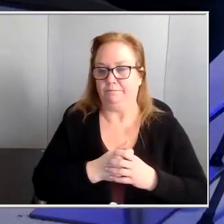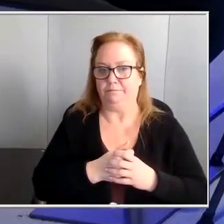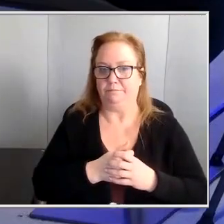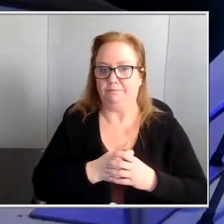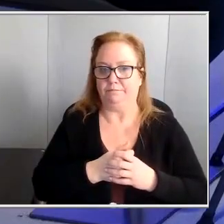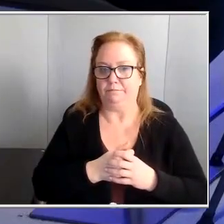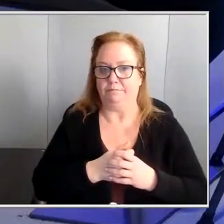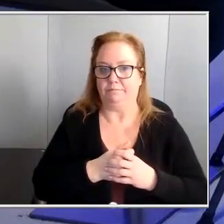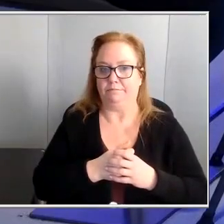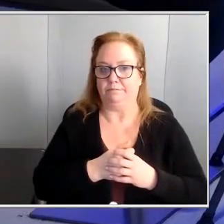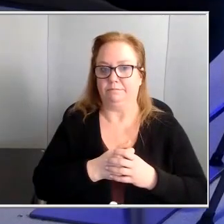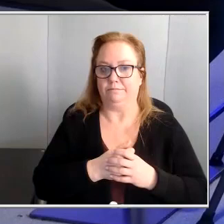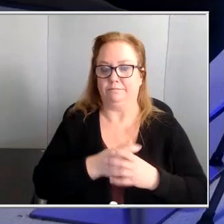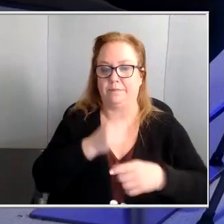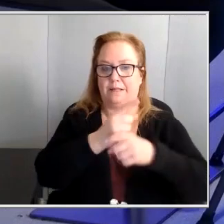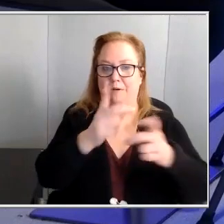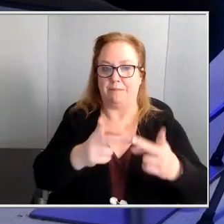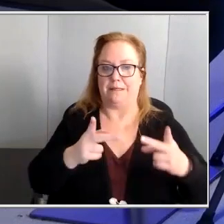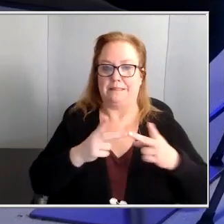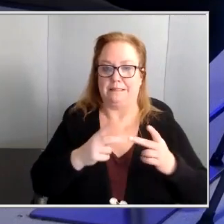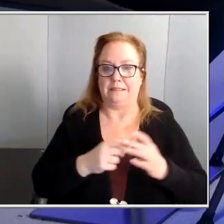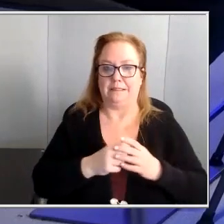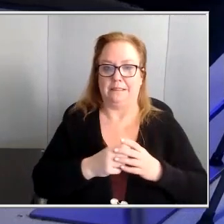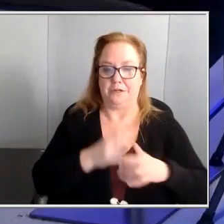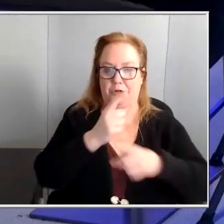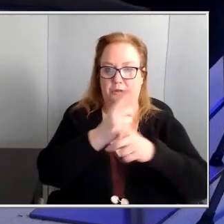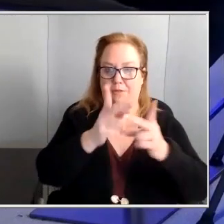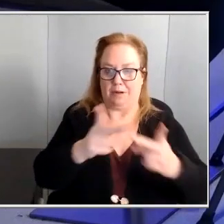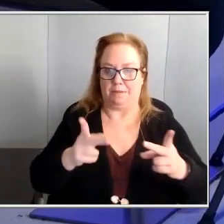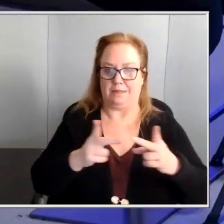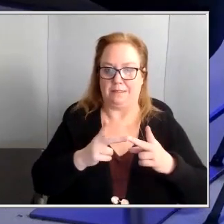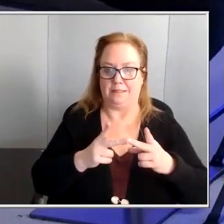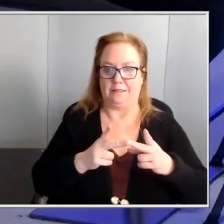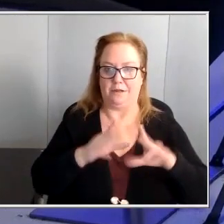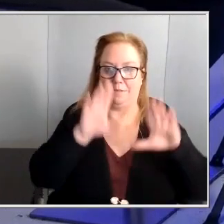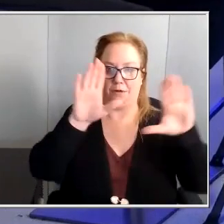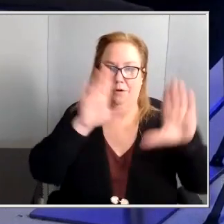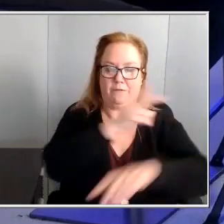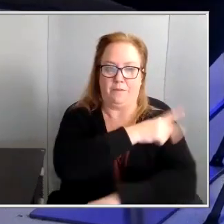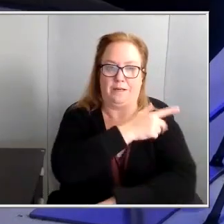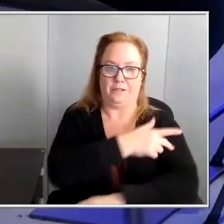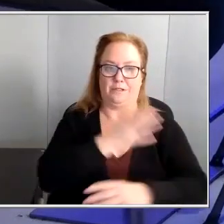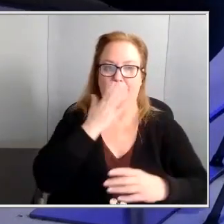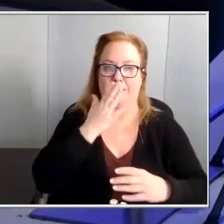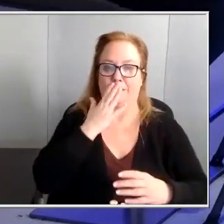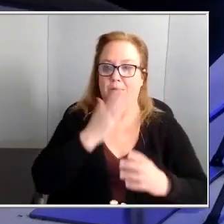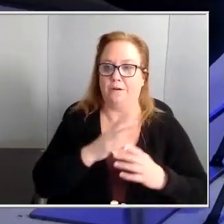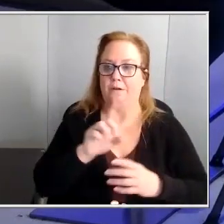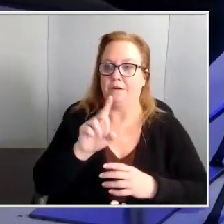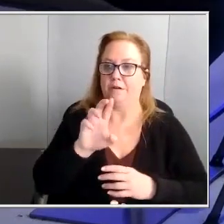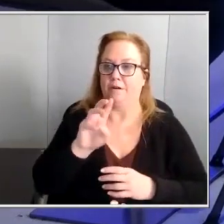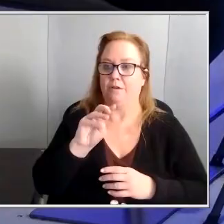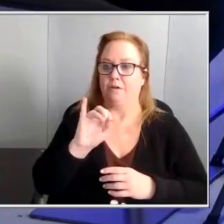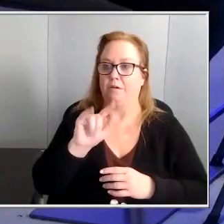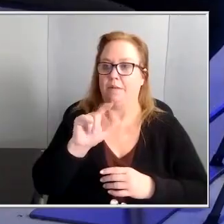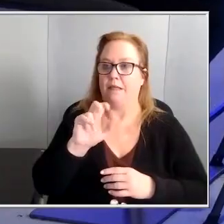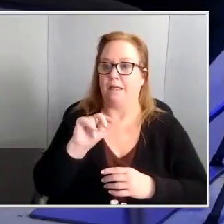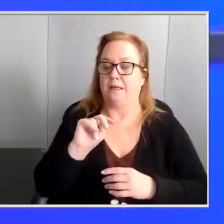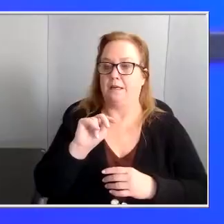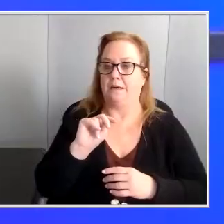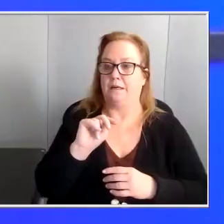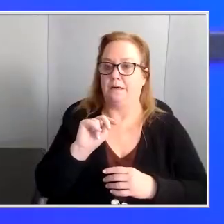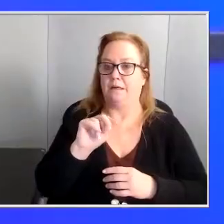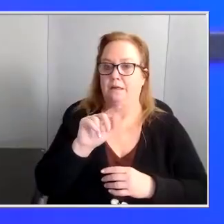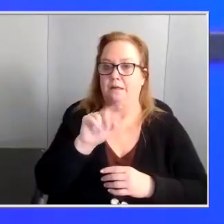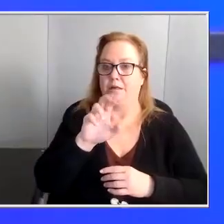I just happened to be in the right place. And you were in the right place, and you've been a remarkable patient, so thank you. Dr. Milligan. I know